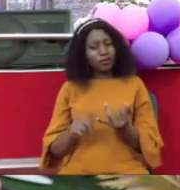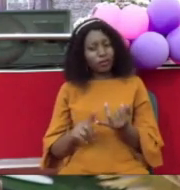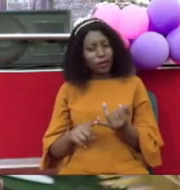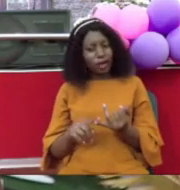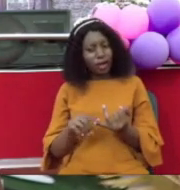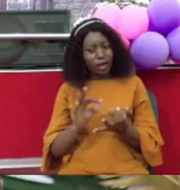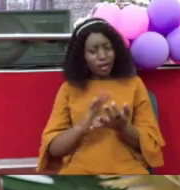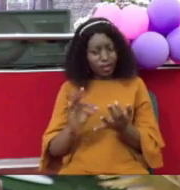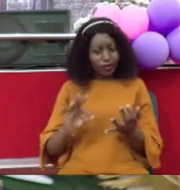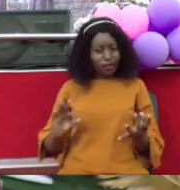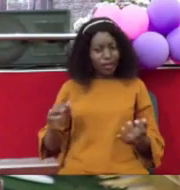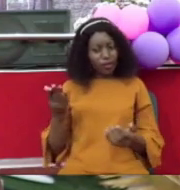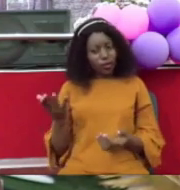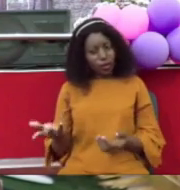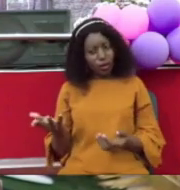spiritual?